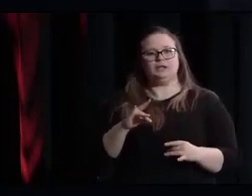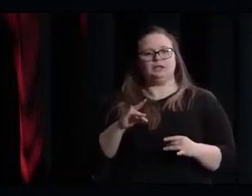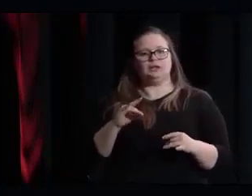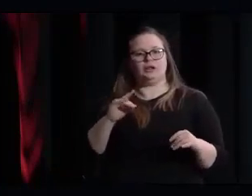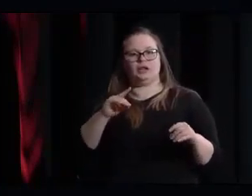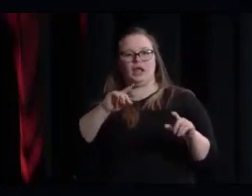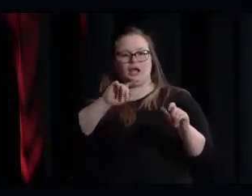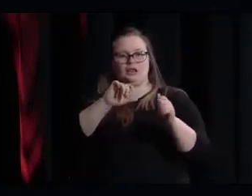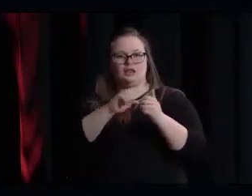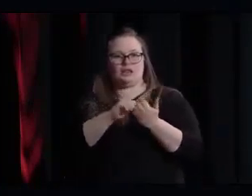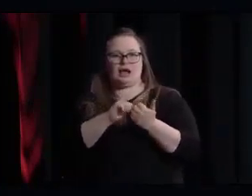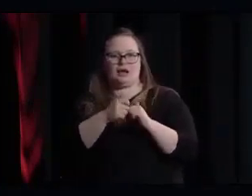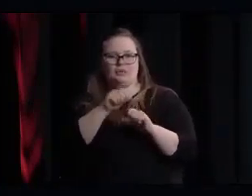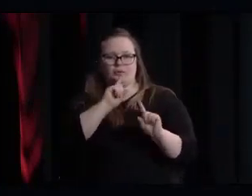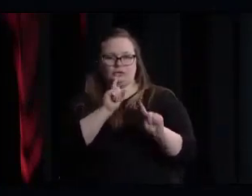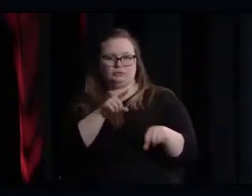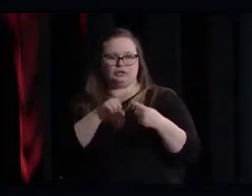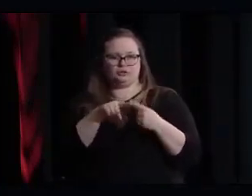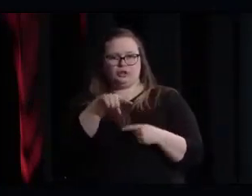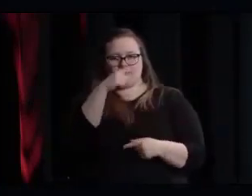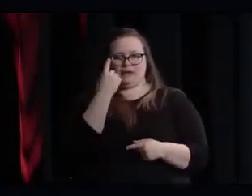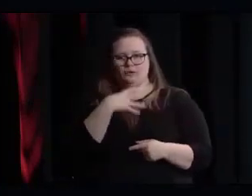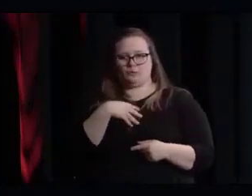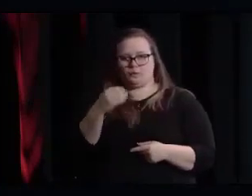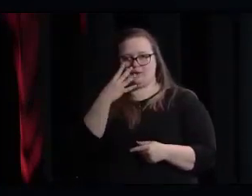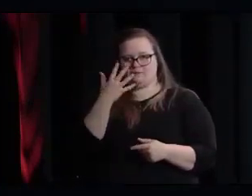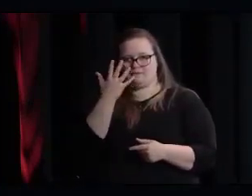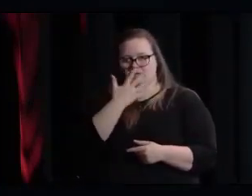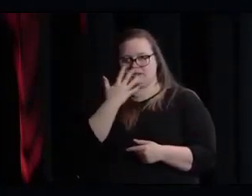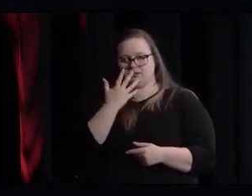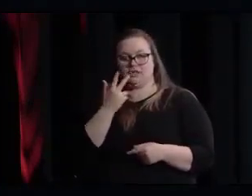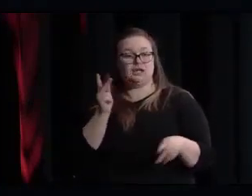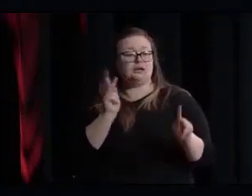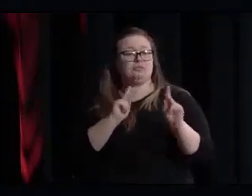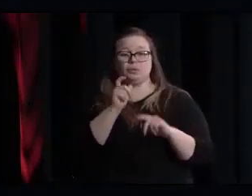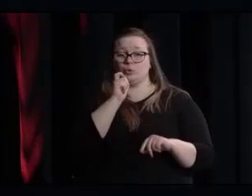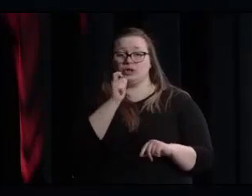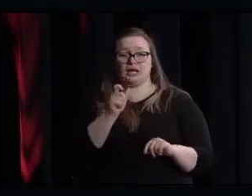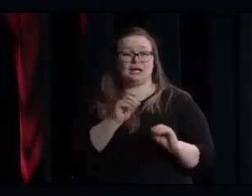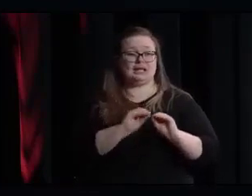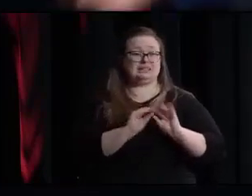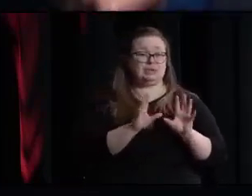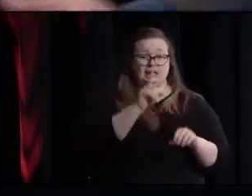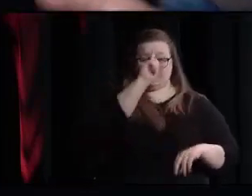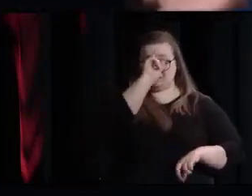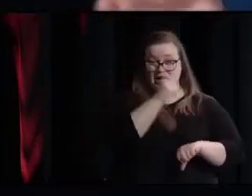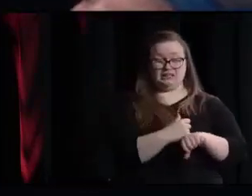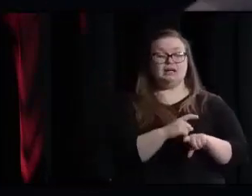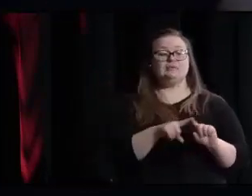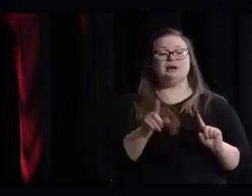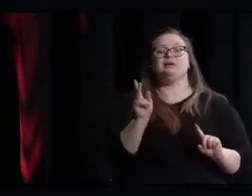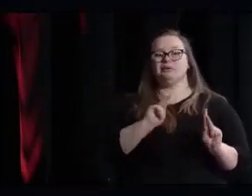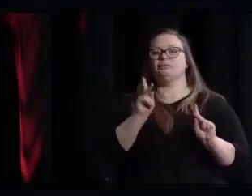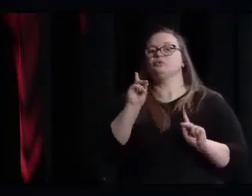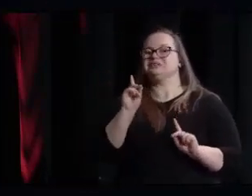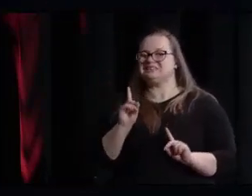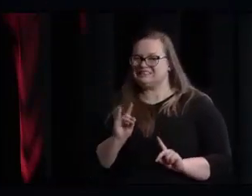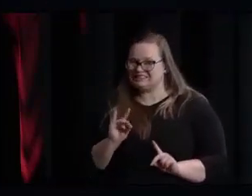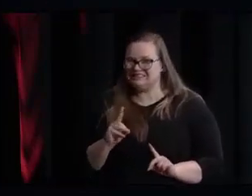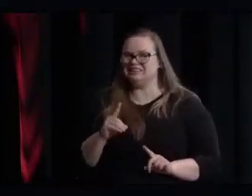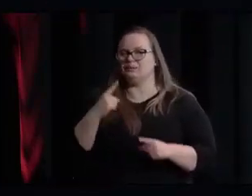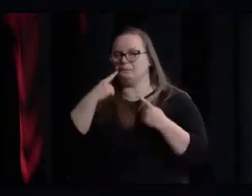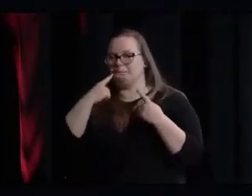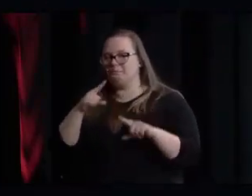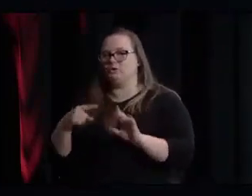white faces. And they saw that it didn't match up. People were not explicitly biased, but people did show implicit bias.